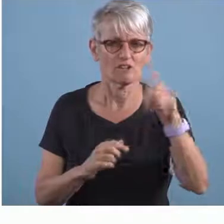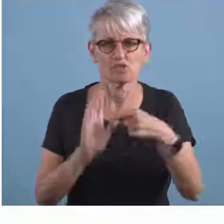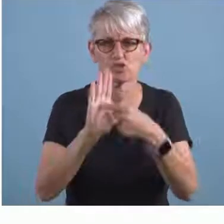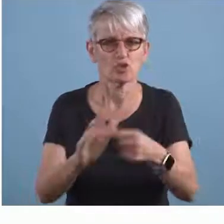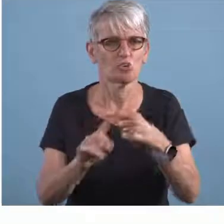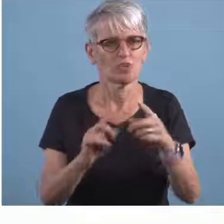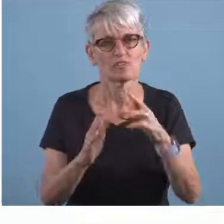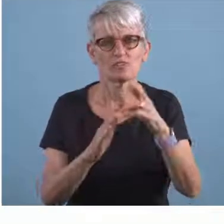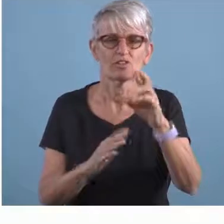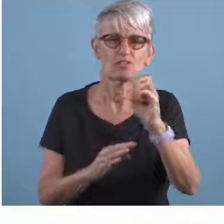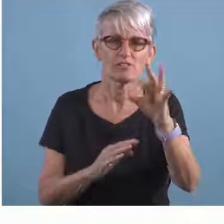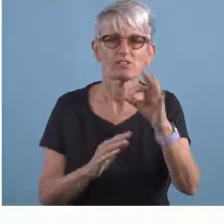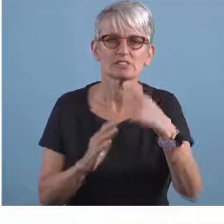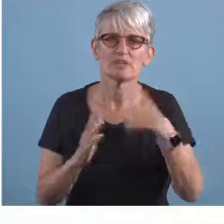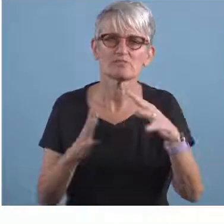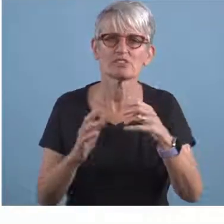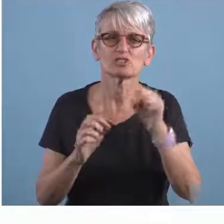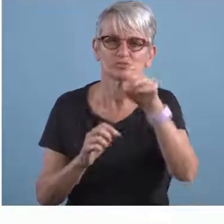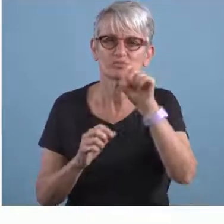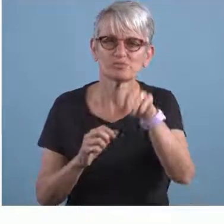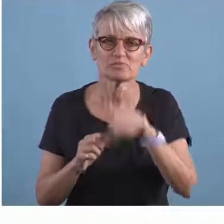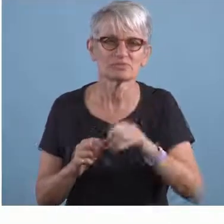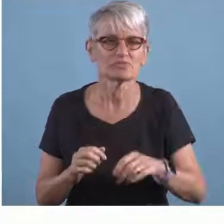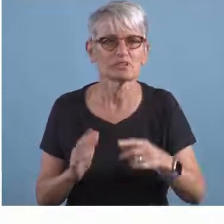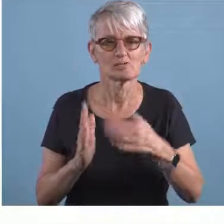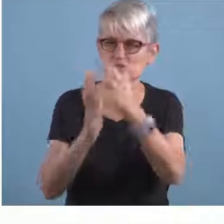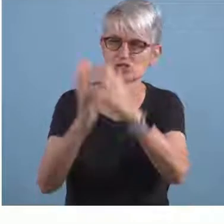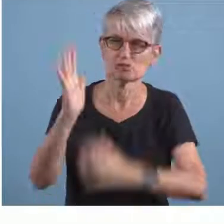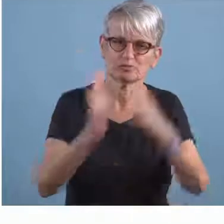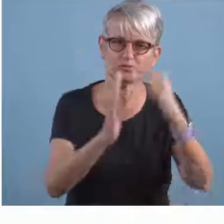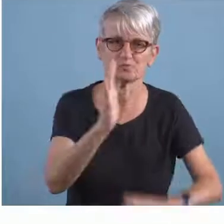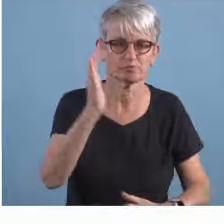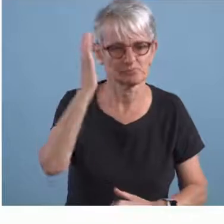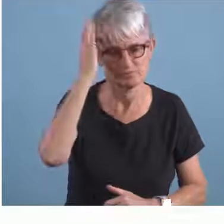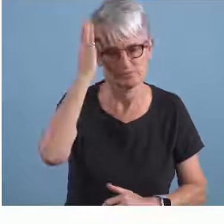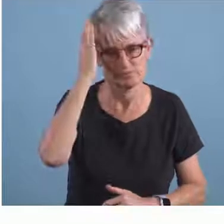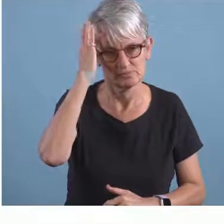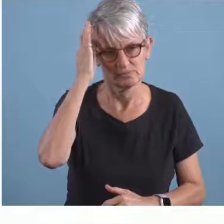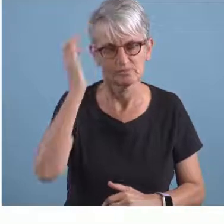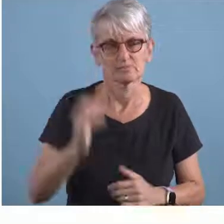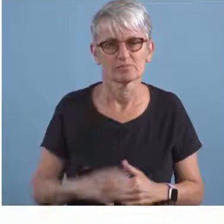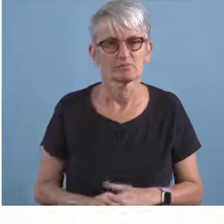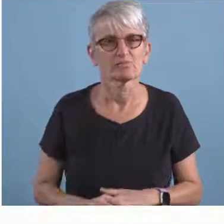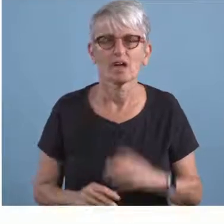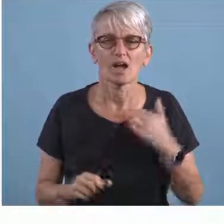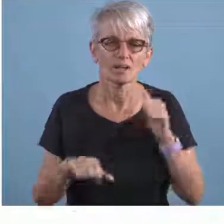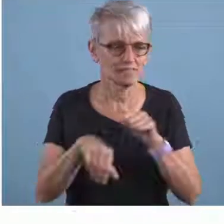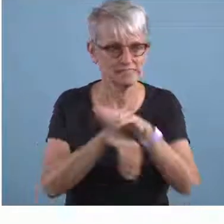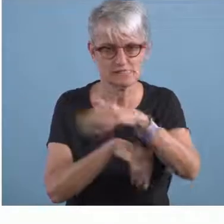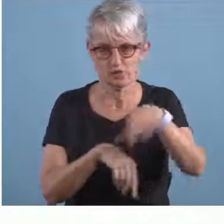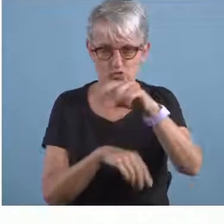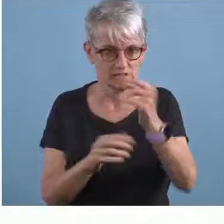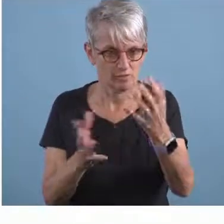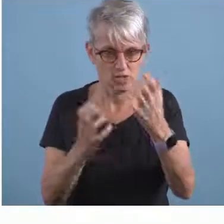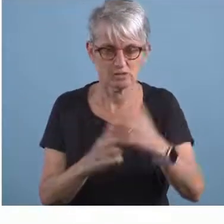references that I shared with you, which I'm happy to send copies, or